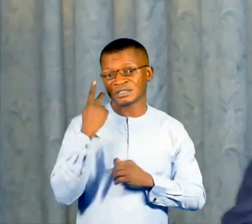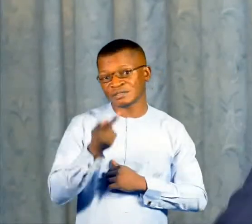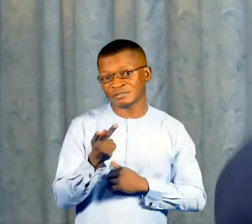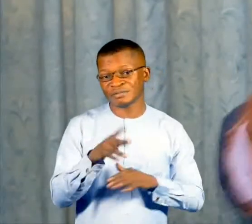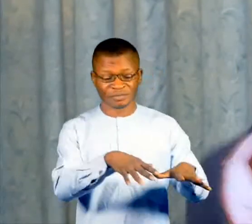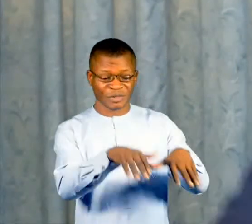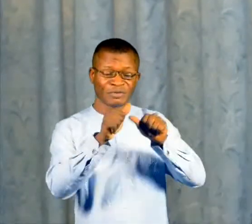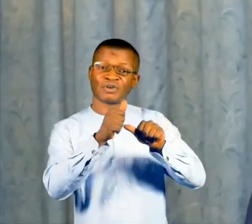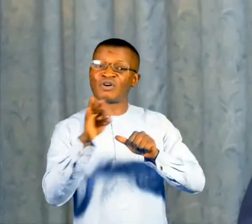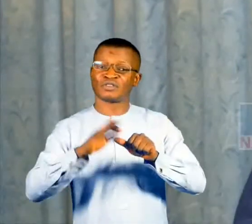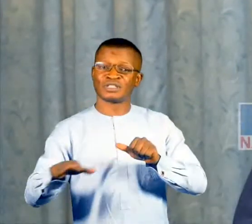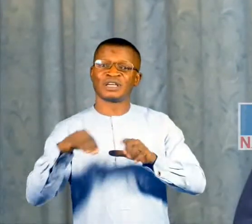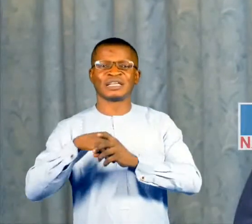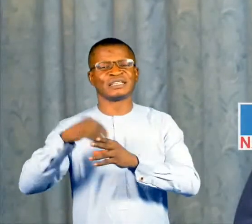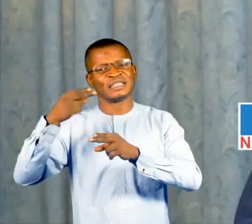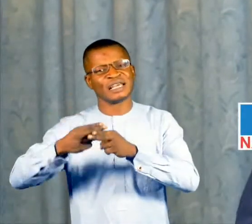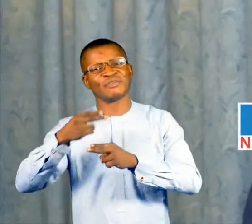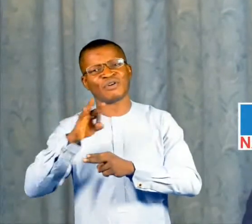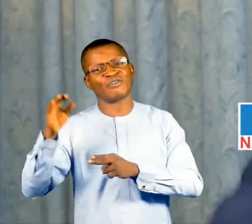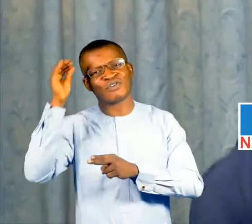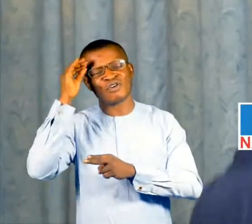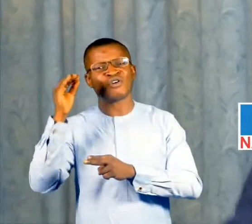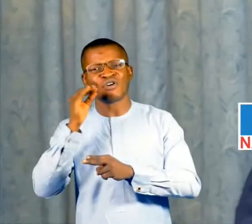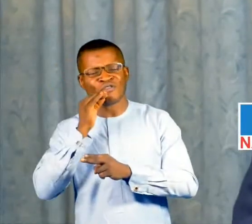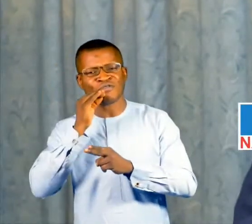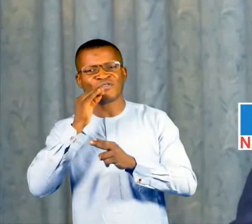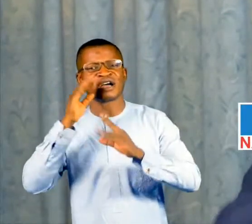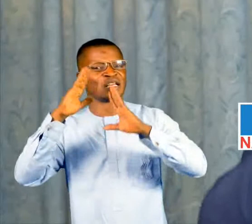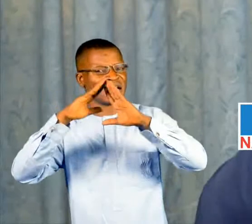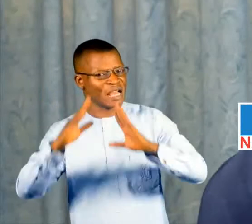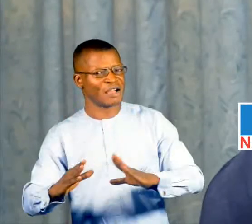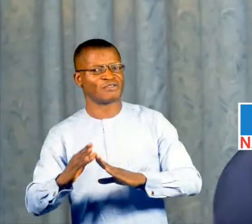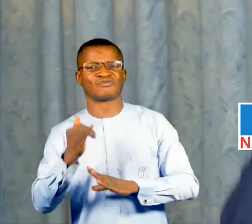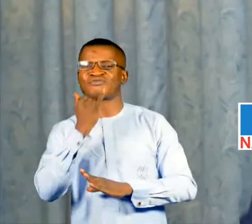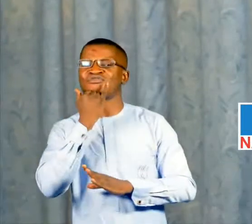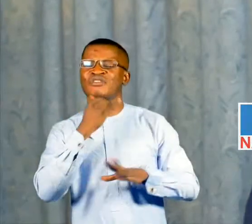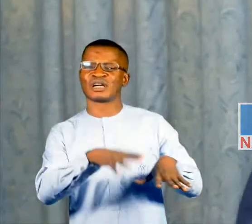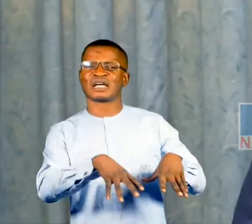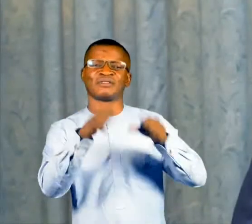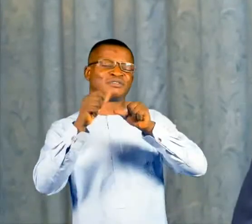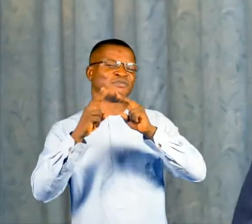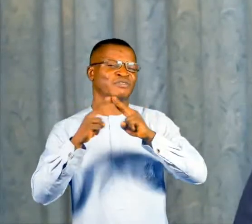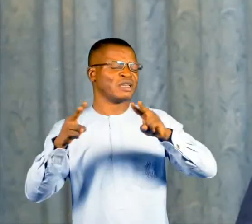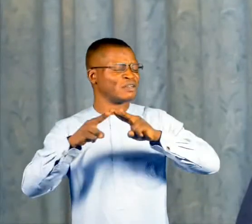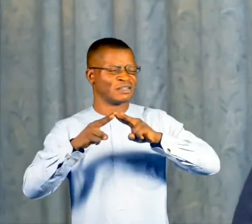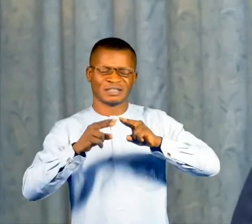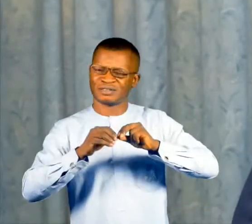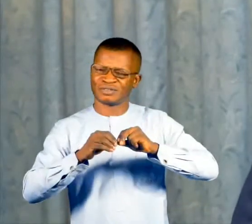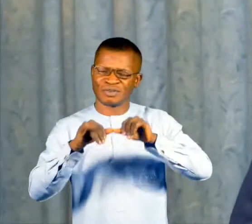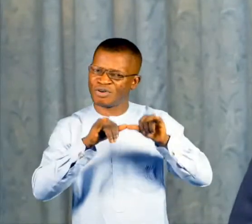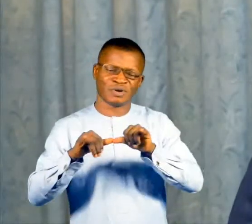Abduction of children, stealing of children in the name of orphanage, in the name of illegal adoption, is also